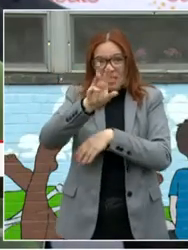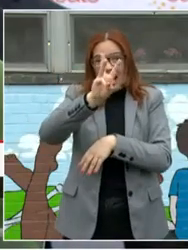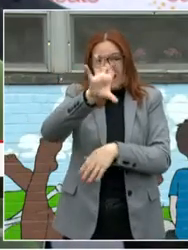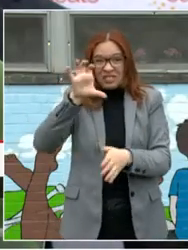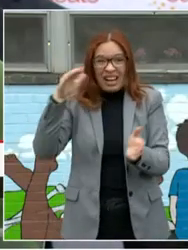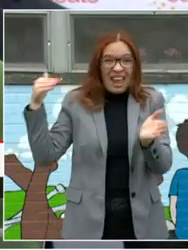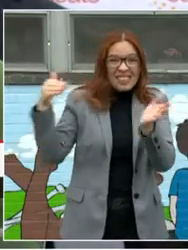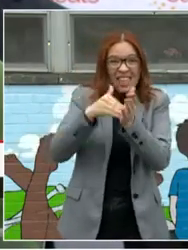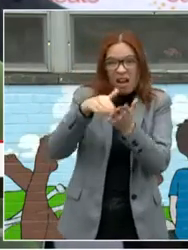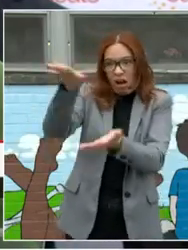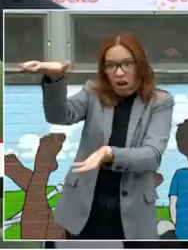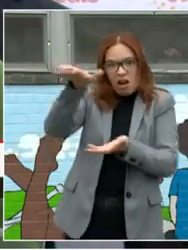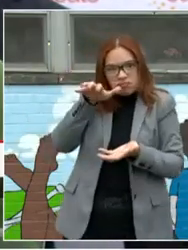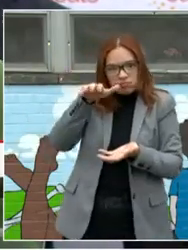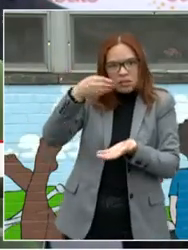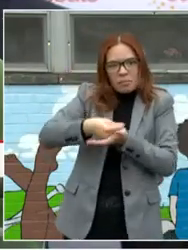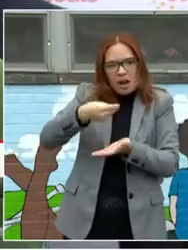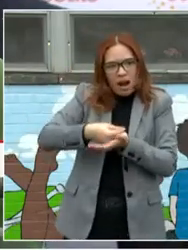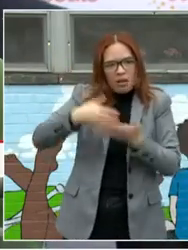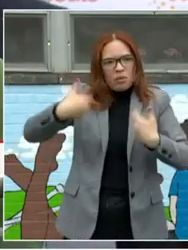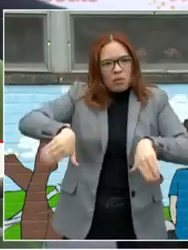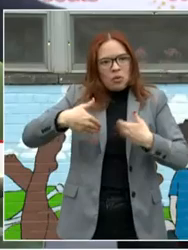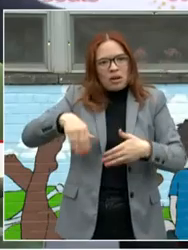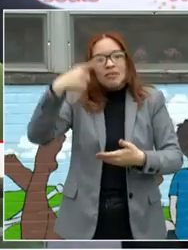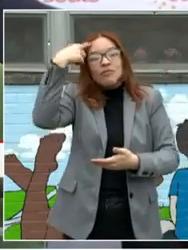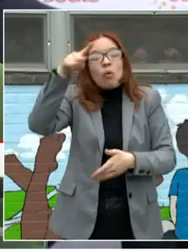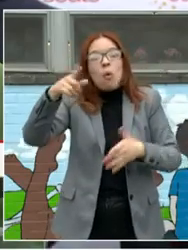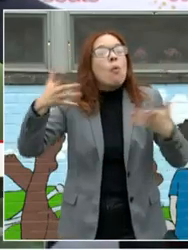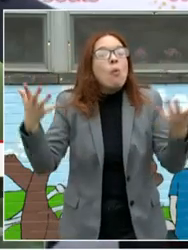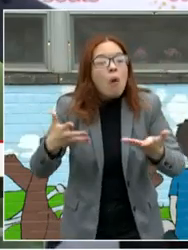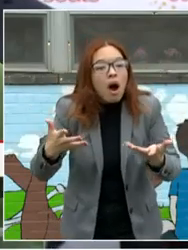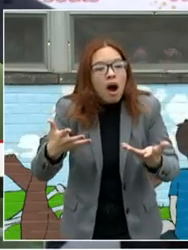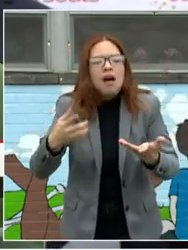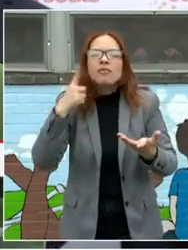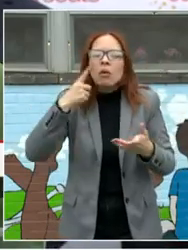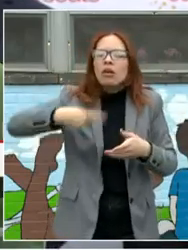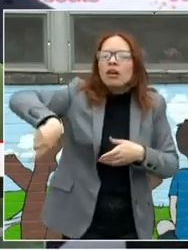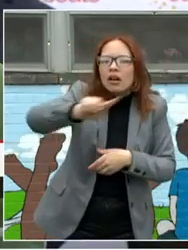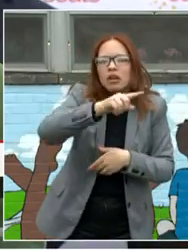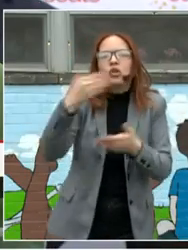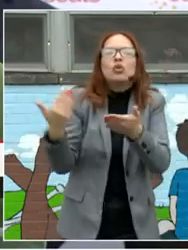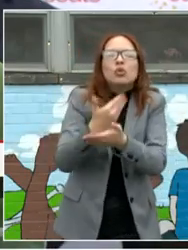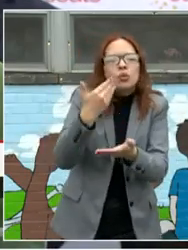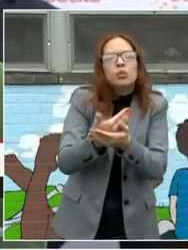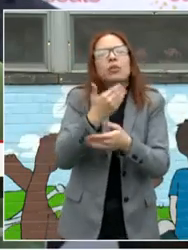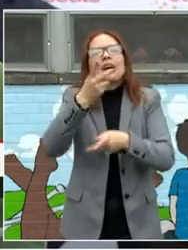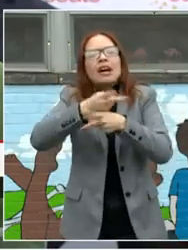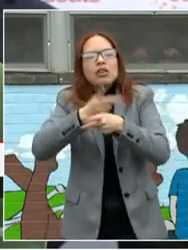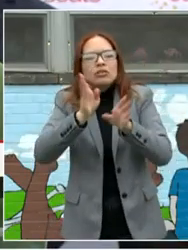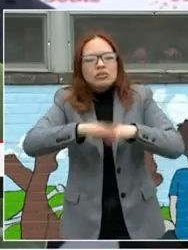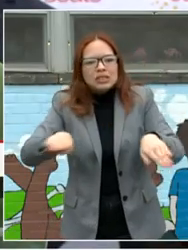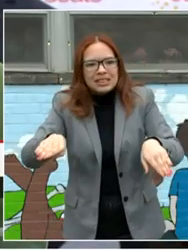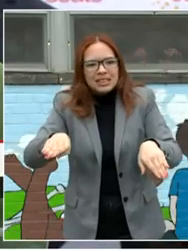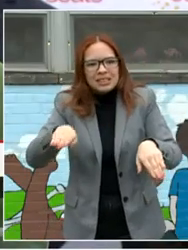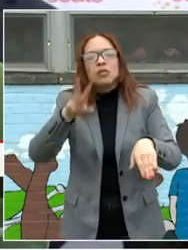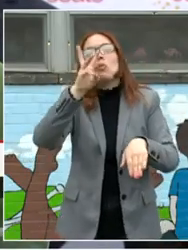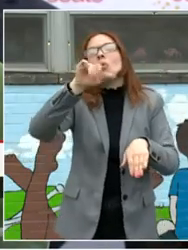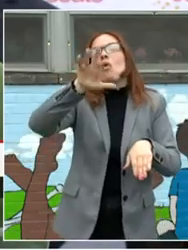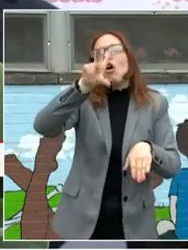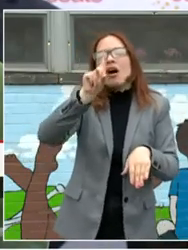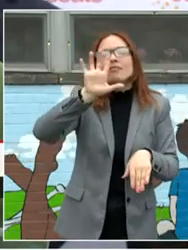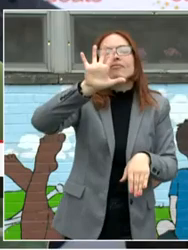$600,000 to create a new child care center, which you already heard about in Ward 5, and that will create 80